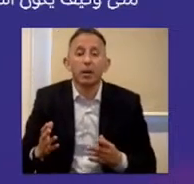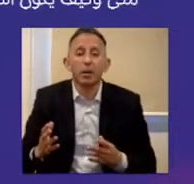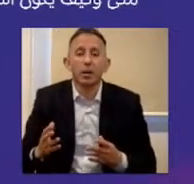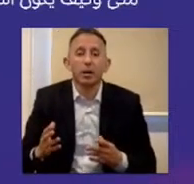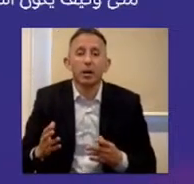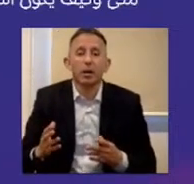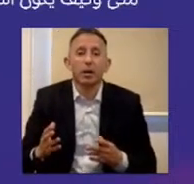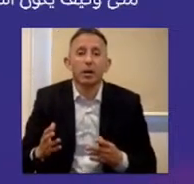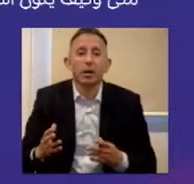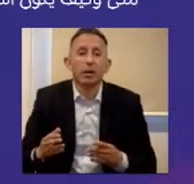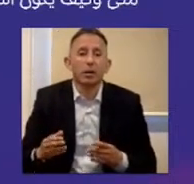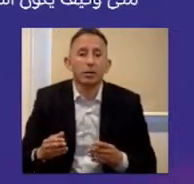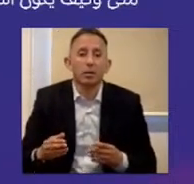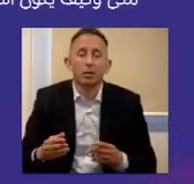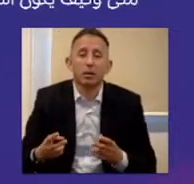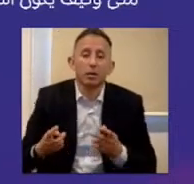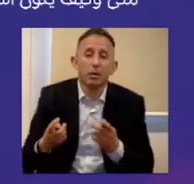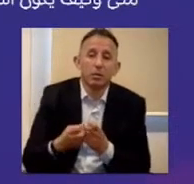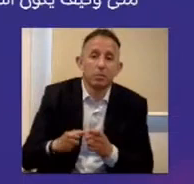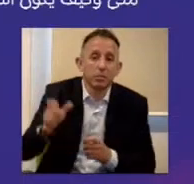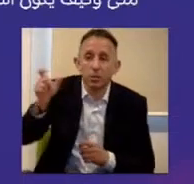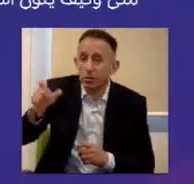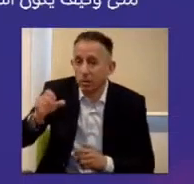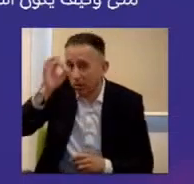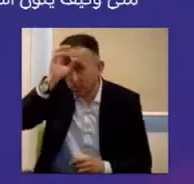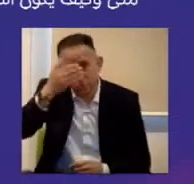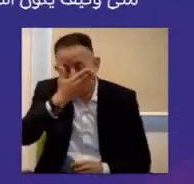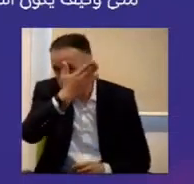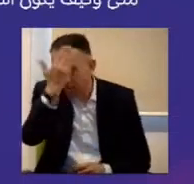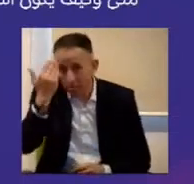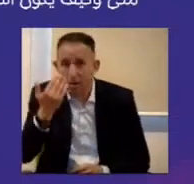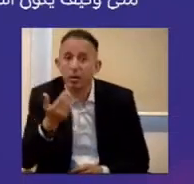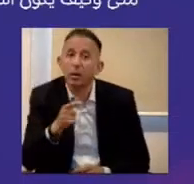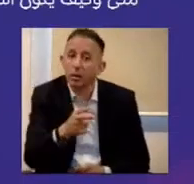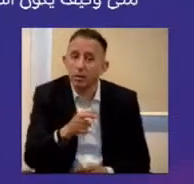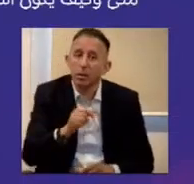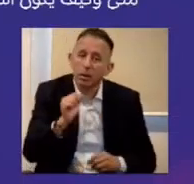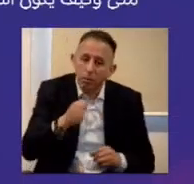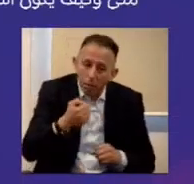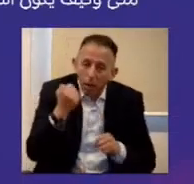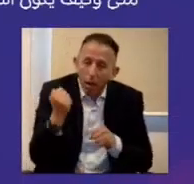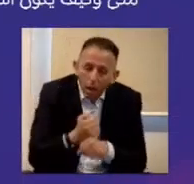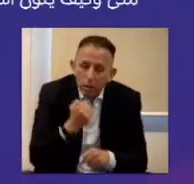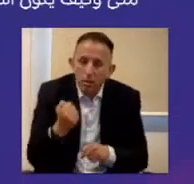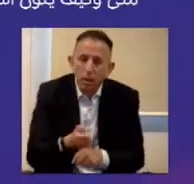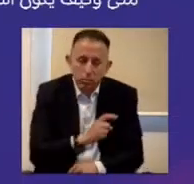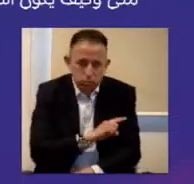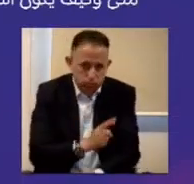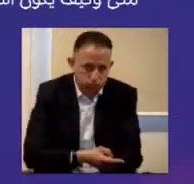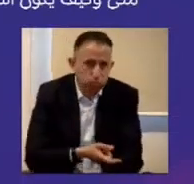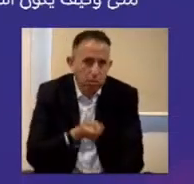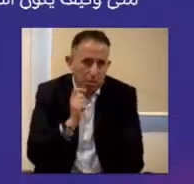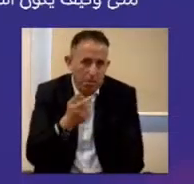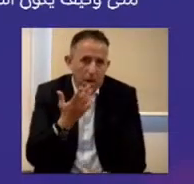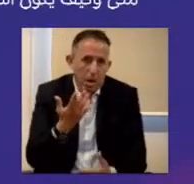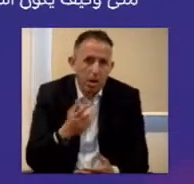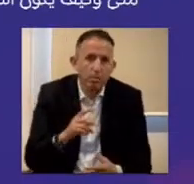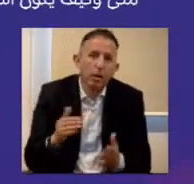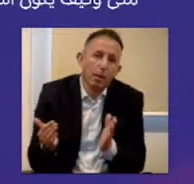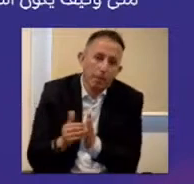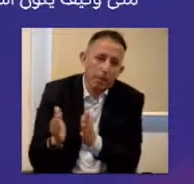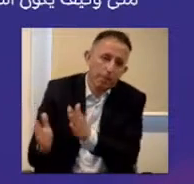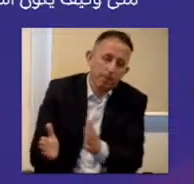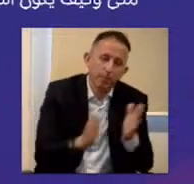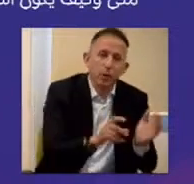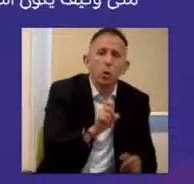is another example. You have a population of rabbits that grows by a factor of A every year, and you take B